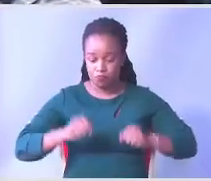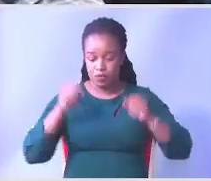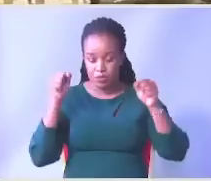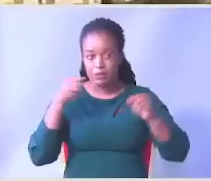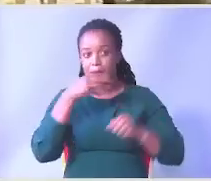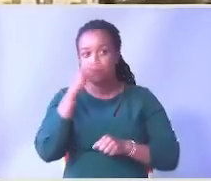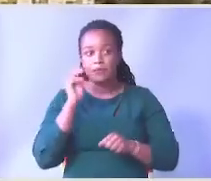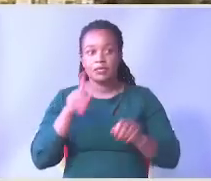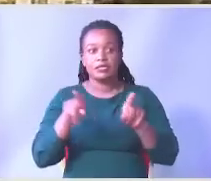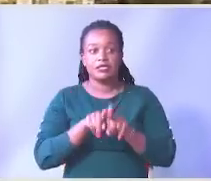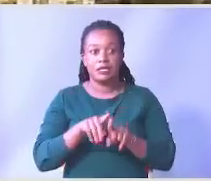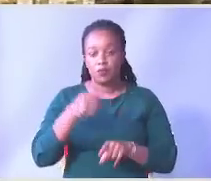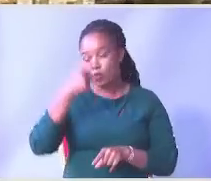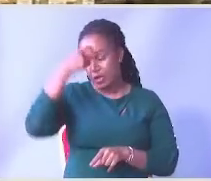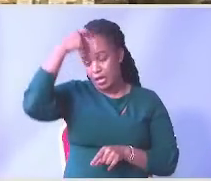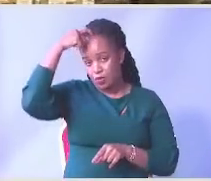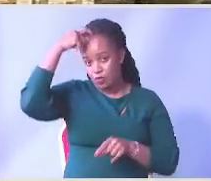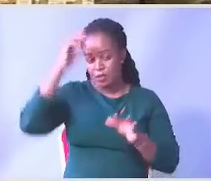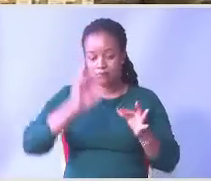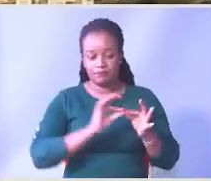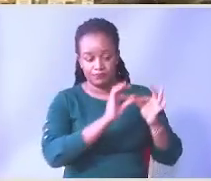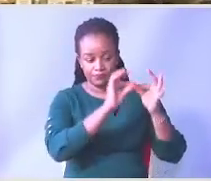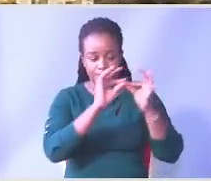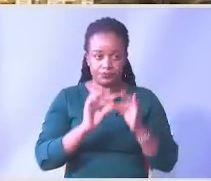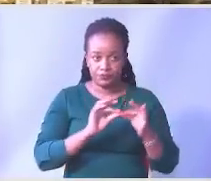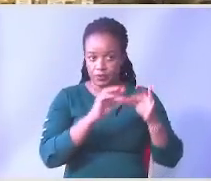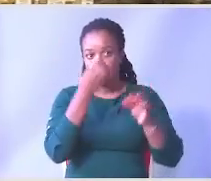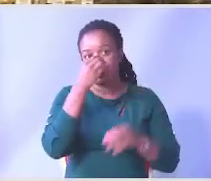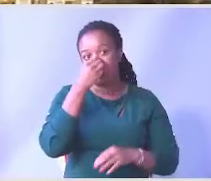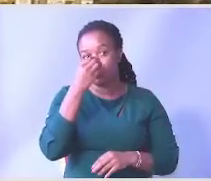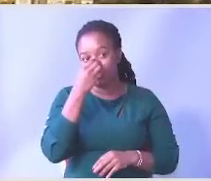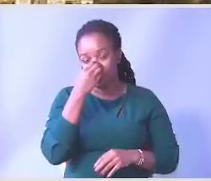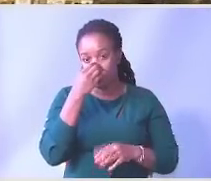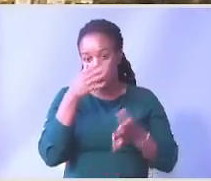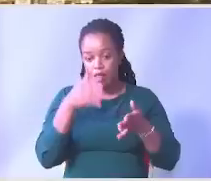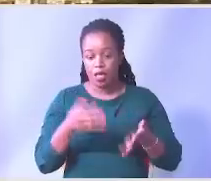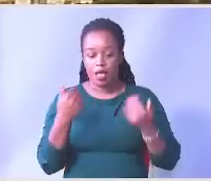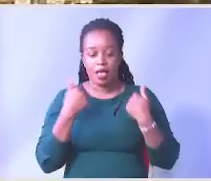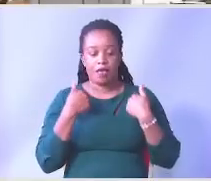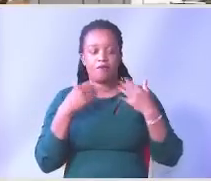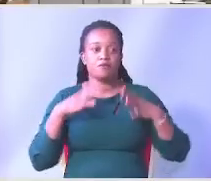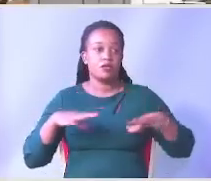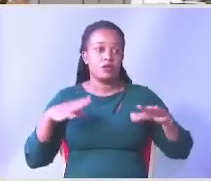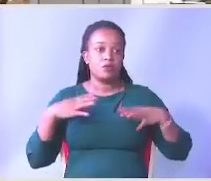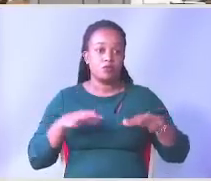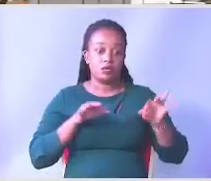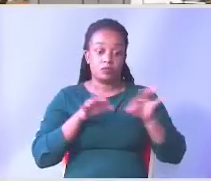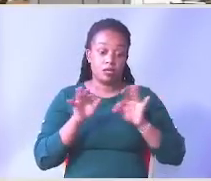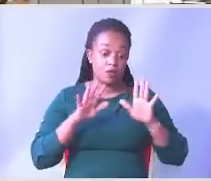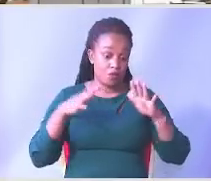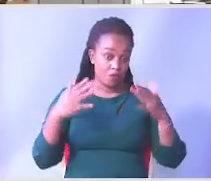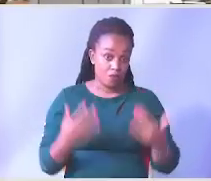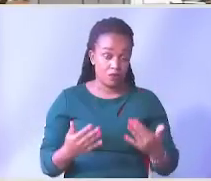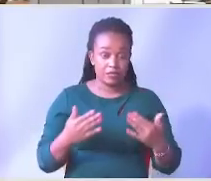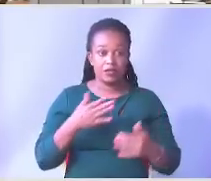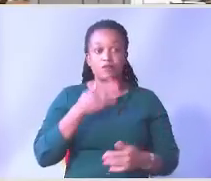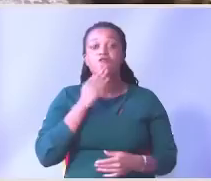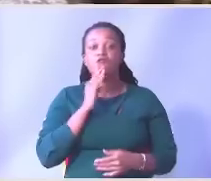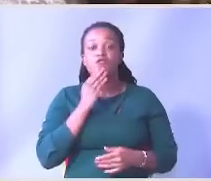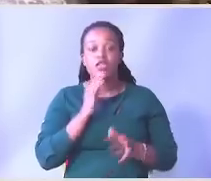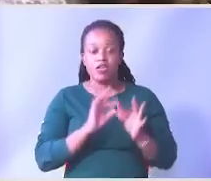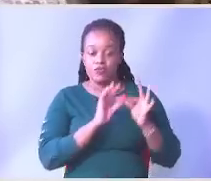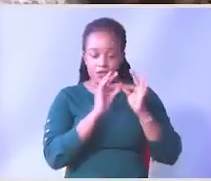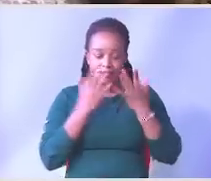Moses Wetangula joined hands with UDA's William Ruto, their allies now say that Mulembe unity is complete by the